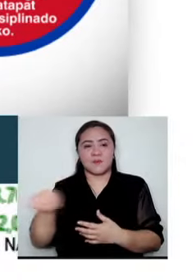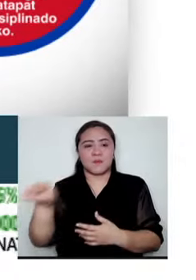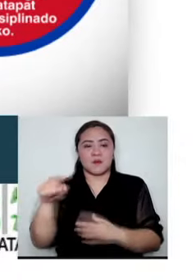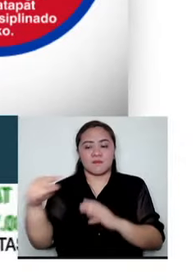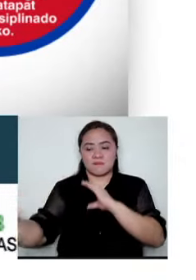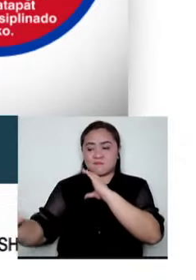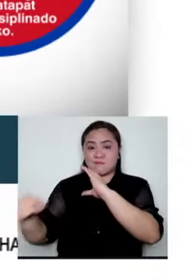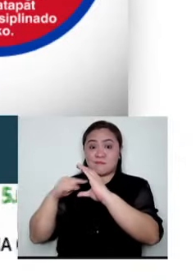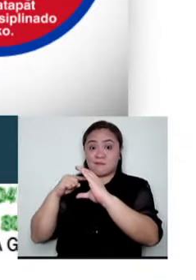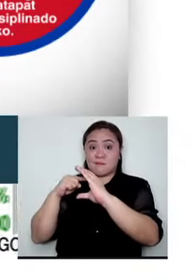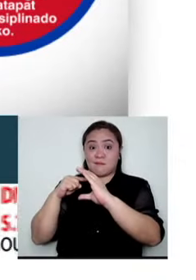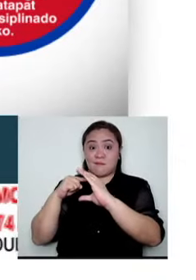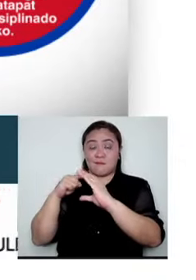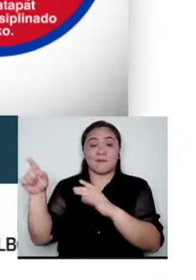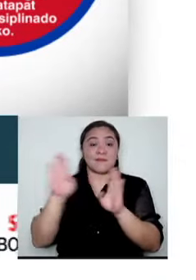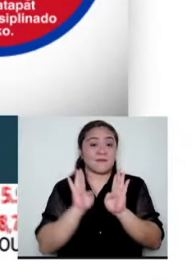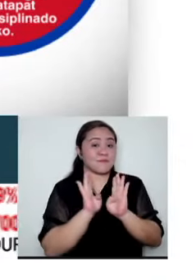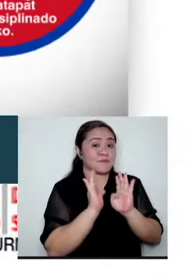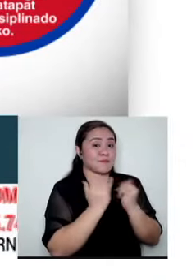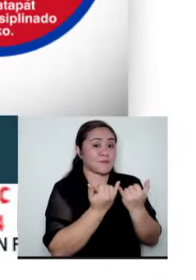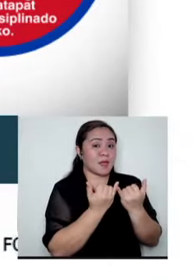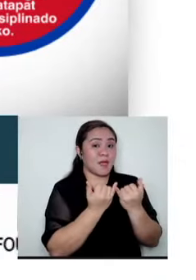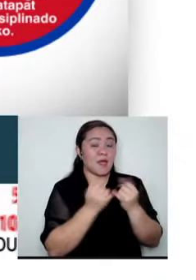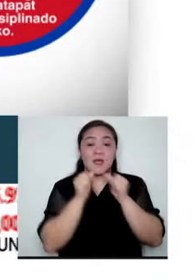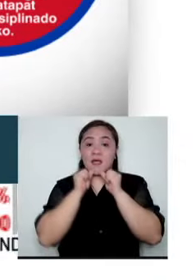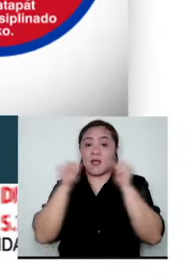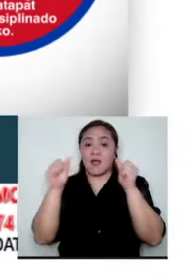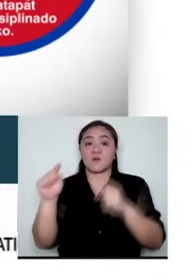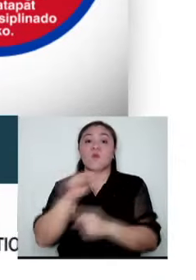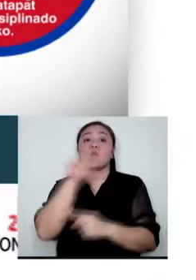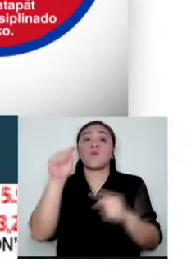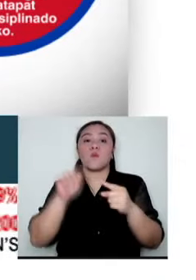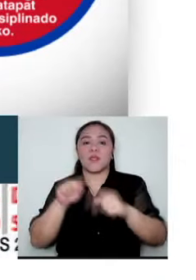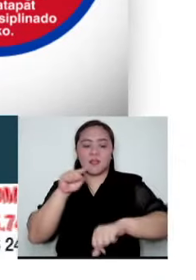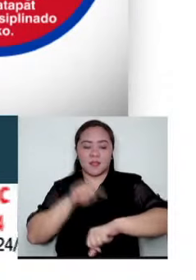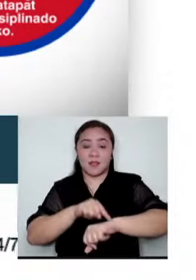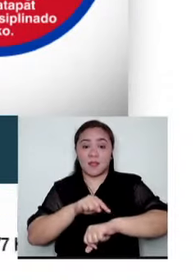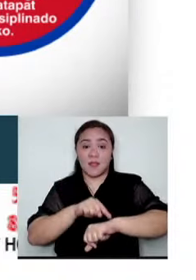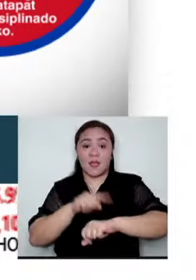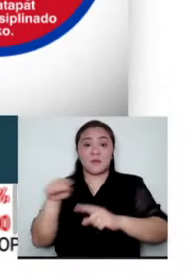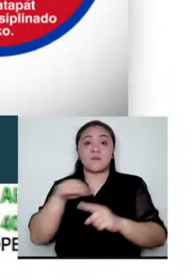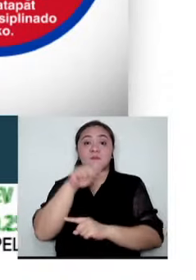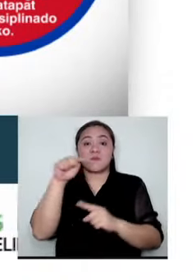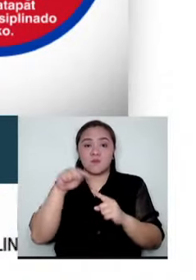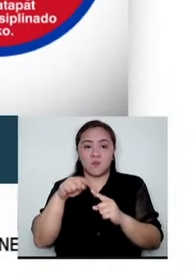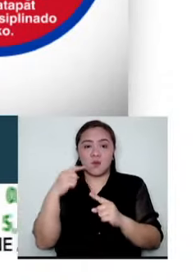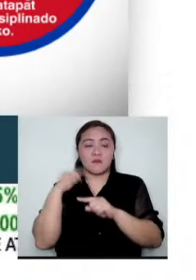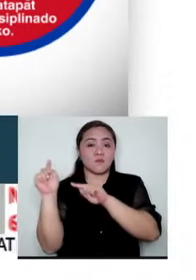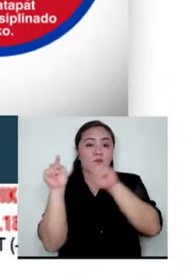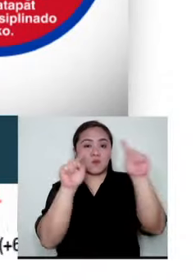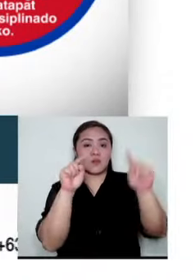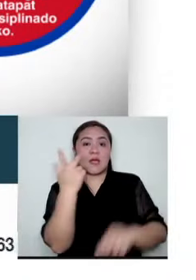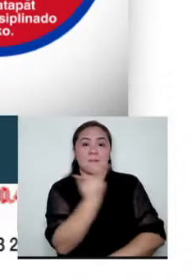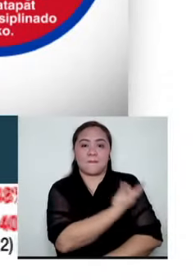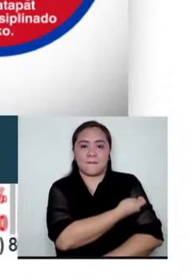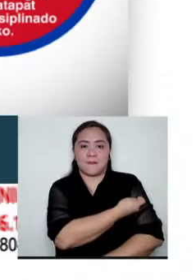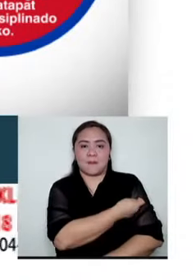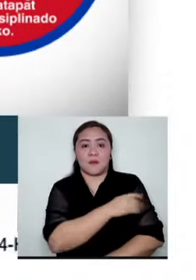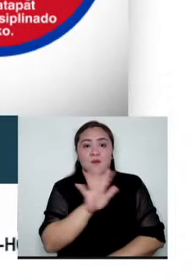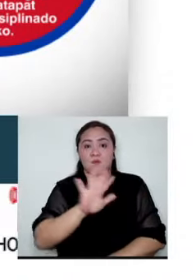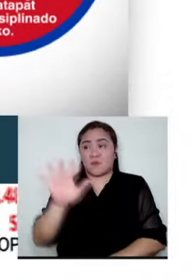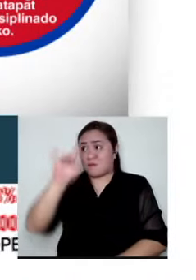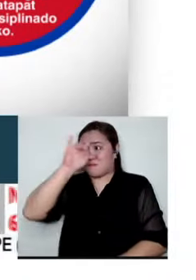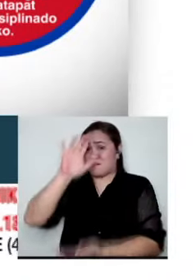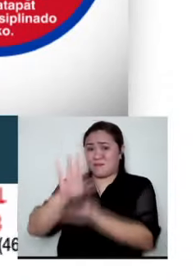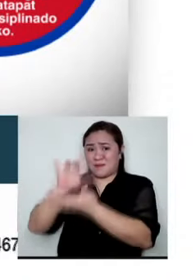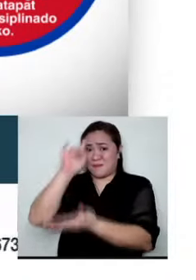po sa kanilang barangay kung kailan po at anong oras sila pwedeng pumunta sa kanilang vaccination sites. At huwag po tayong maniwala dun sa